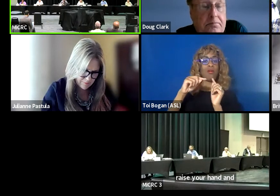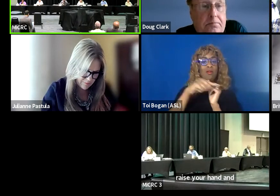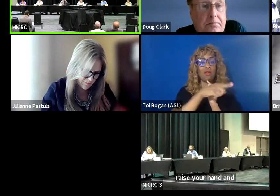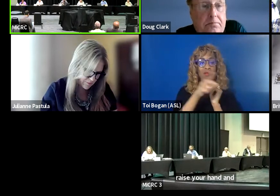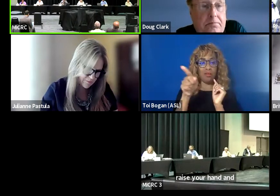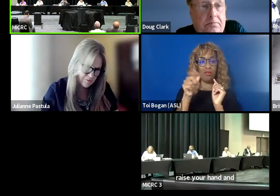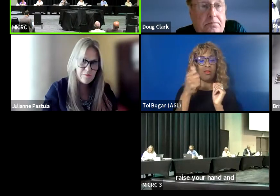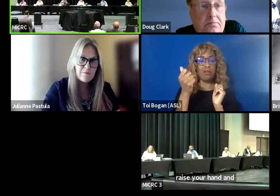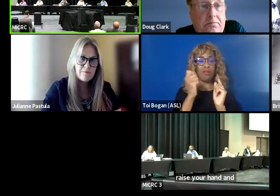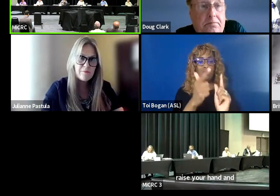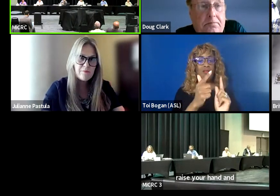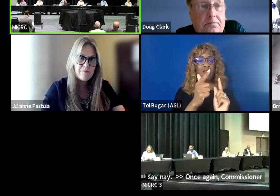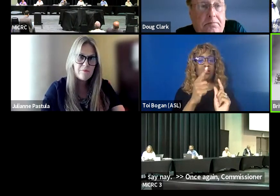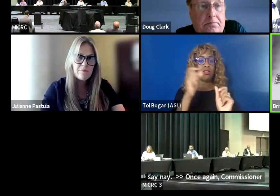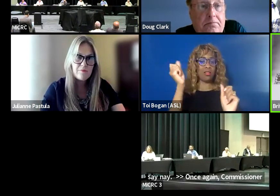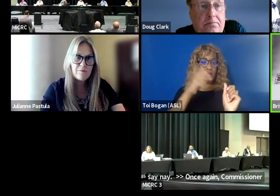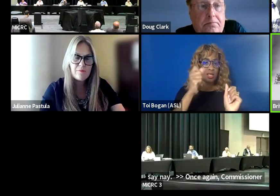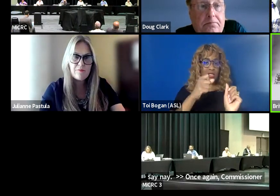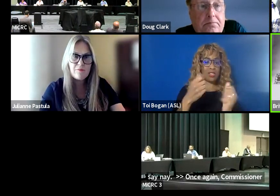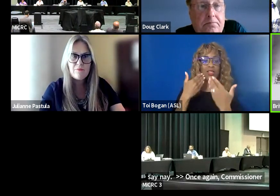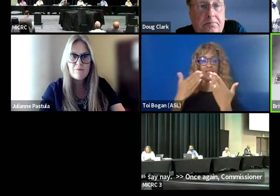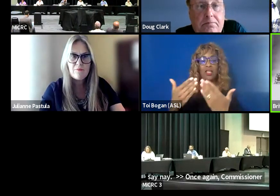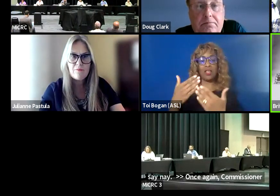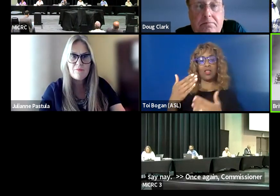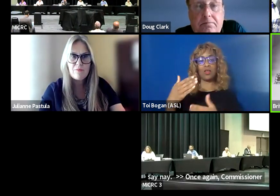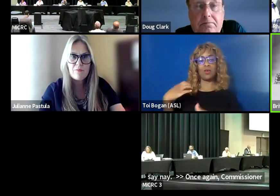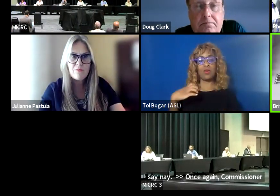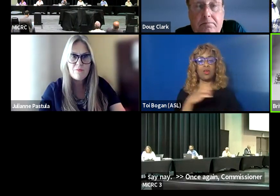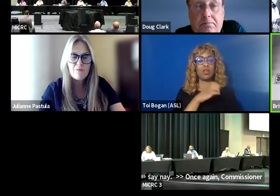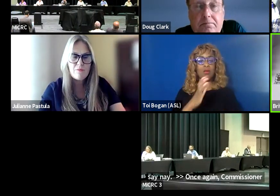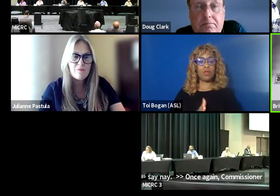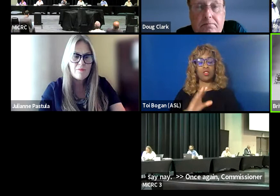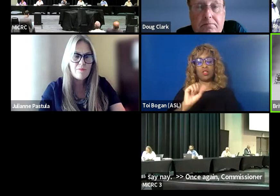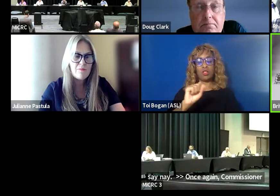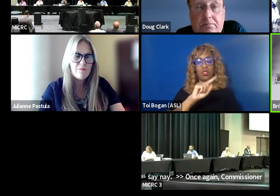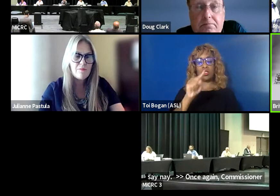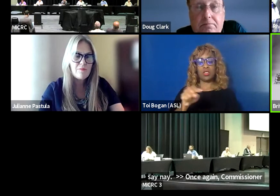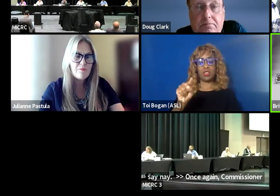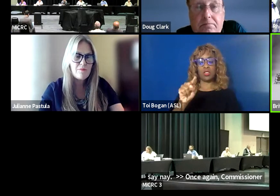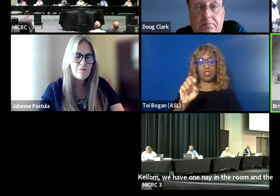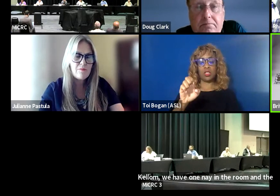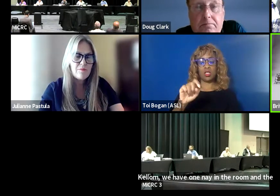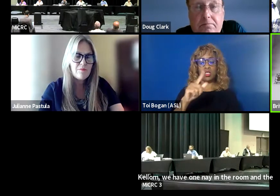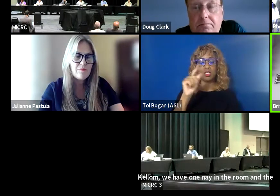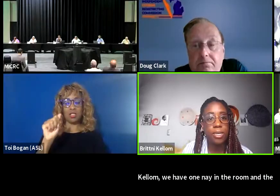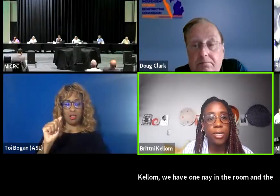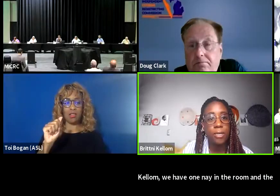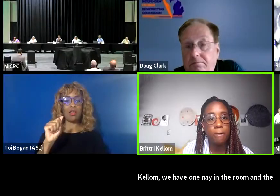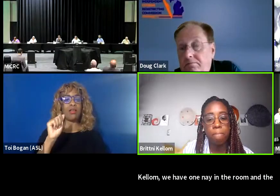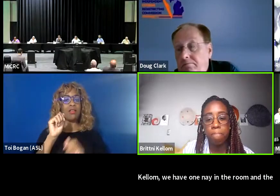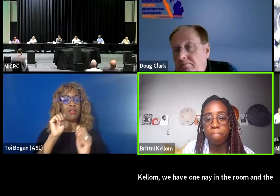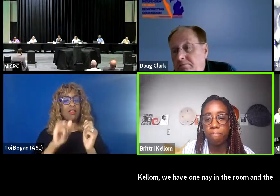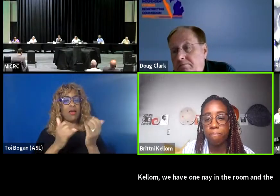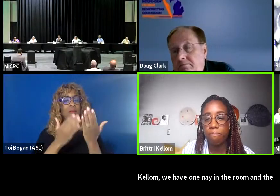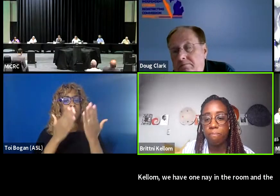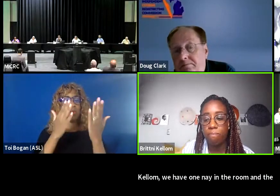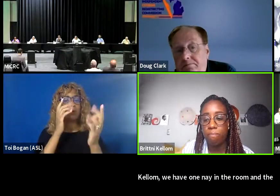are all ayes. Thank you, Commissioner Satella. The ayes prevail and the motion is adopted.